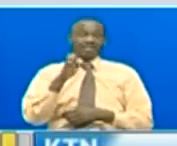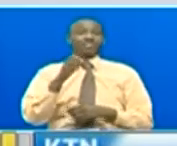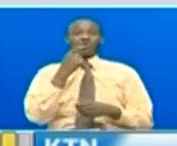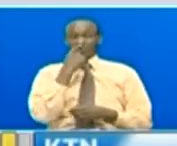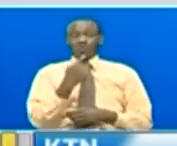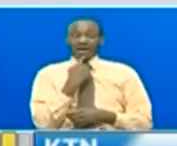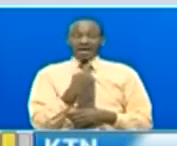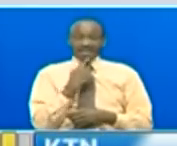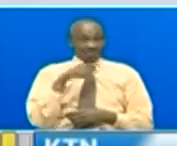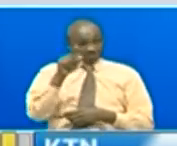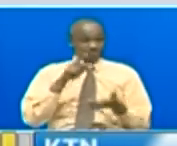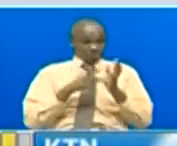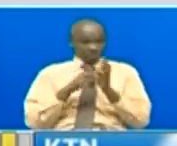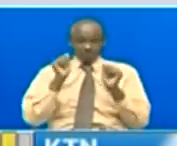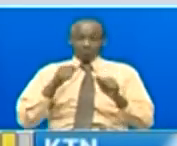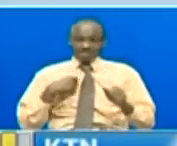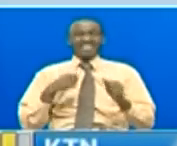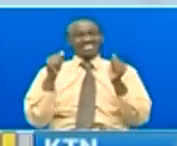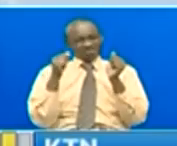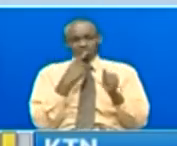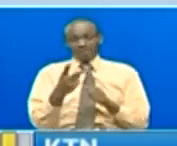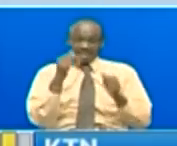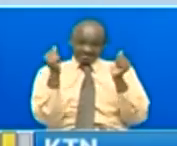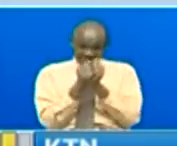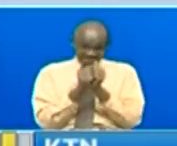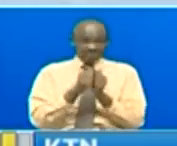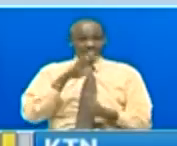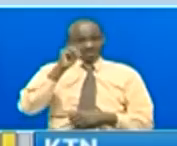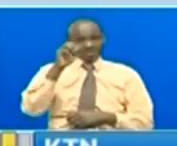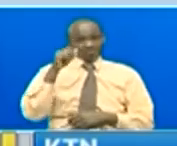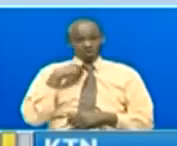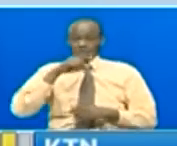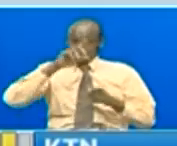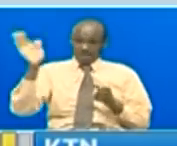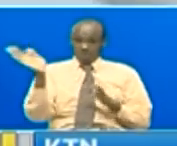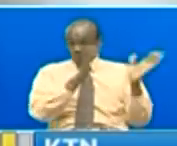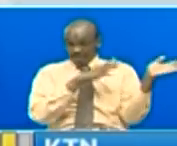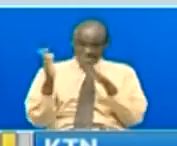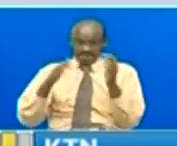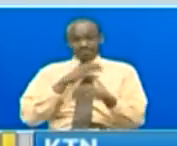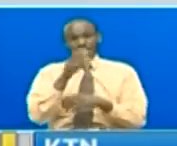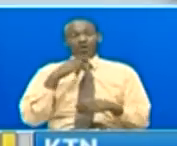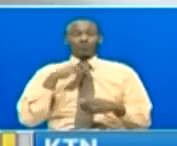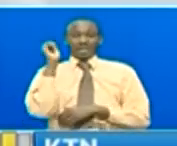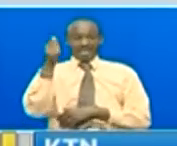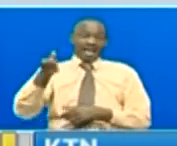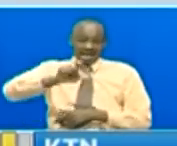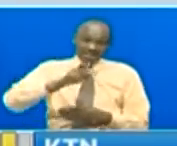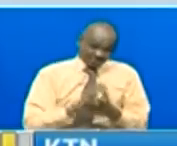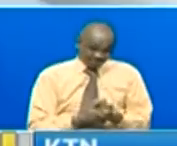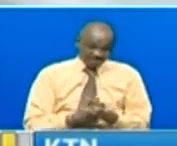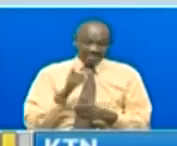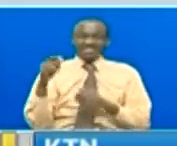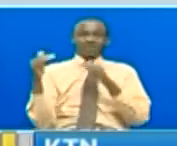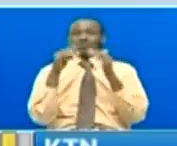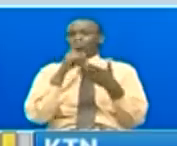provide 310 megawatts of reliable, low-cost onshore wind power to the Republic of Kenya's national grid, which is